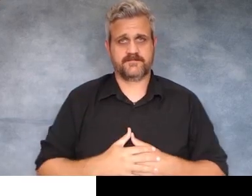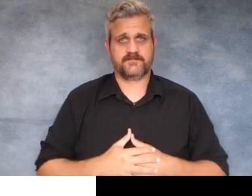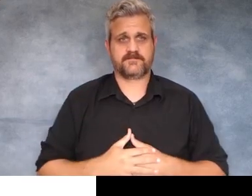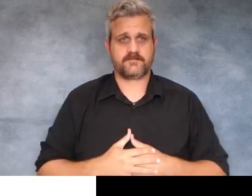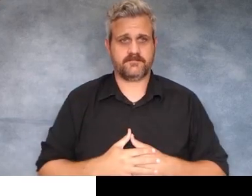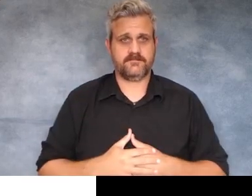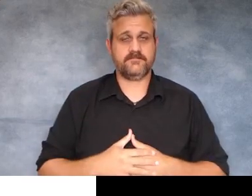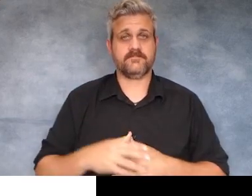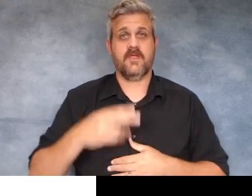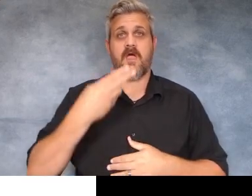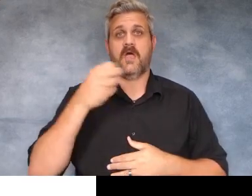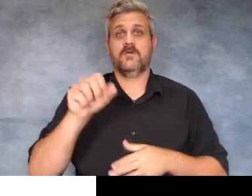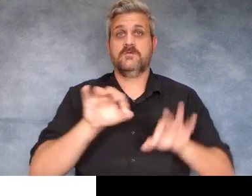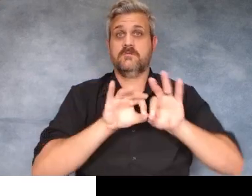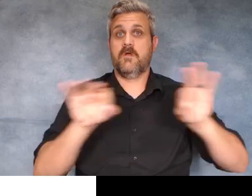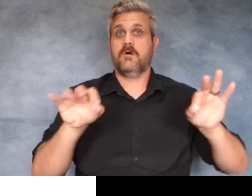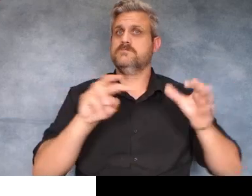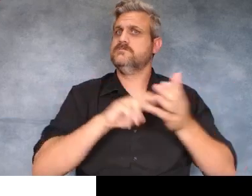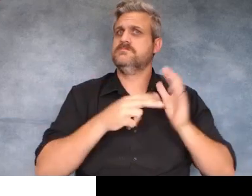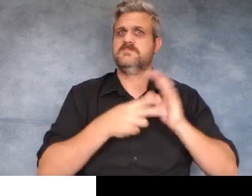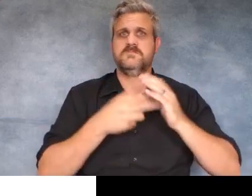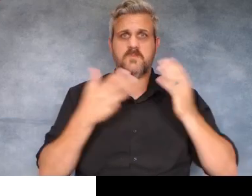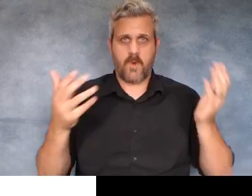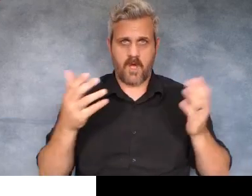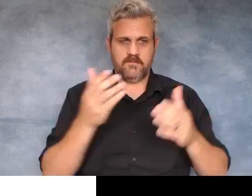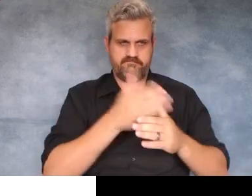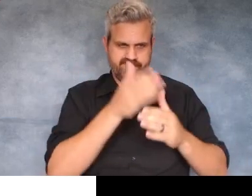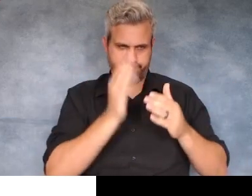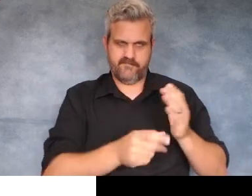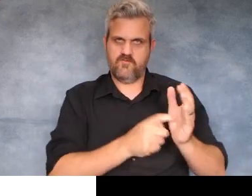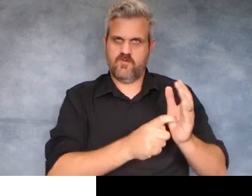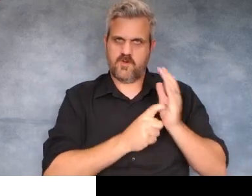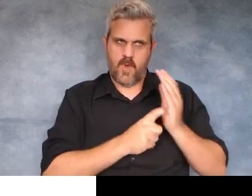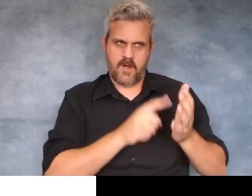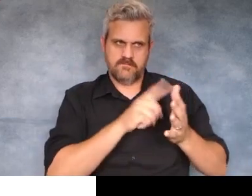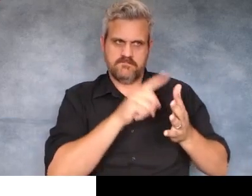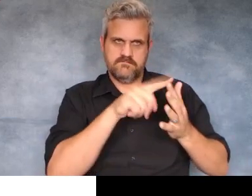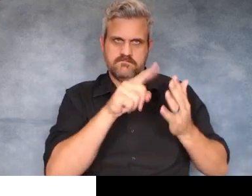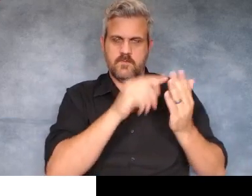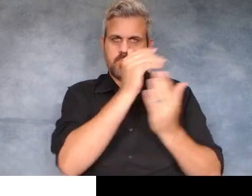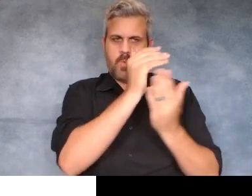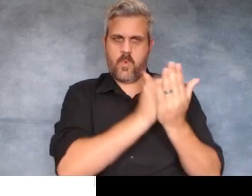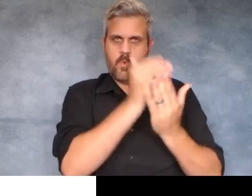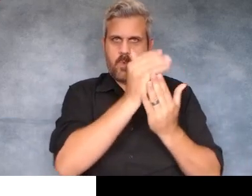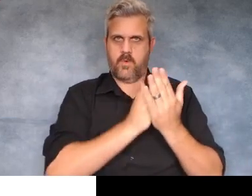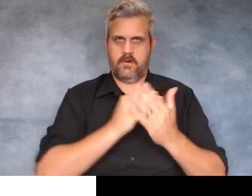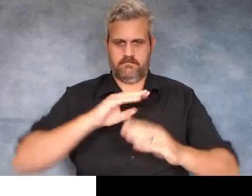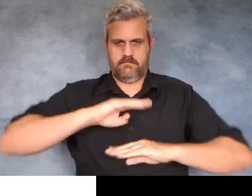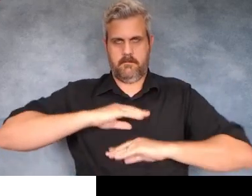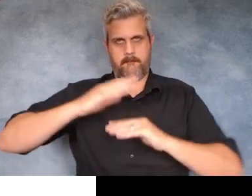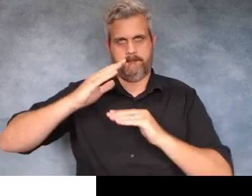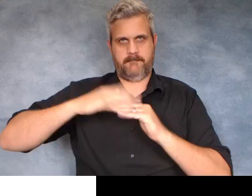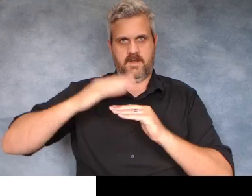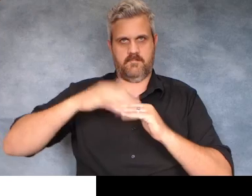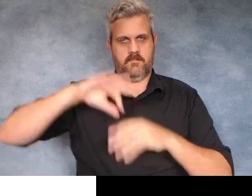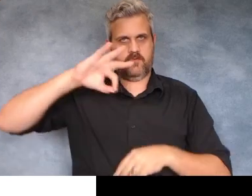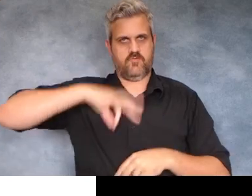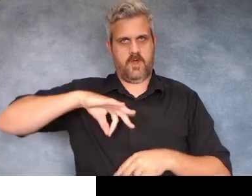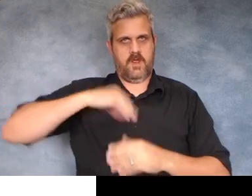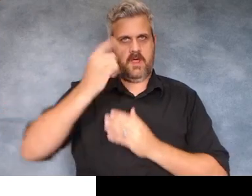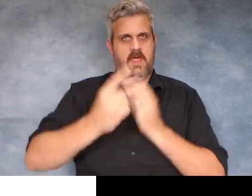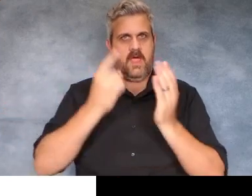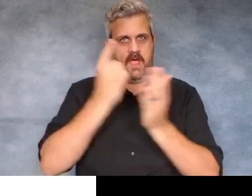A high school diploma means the student has completed the required course of study with the minimum number of credit hours and any local